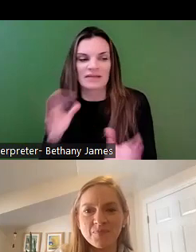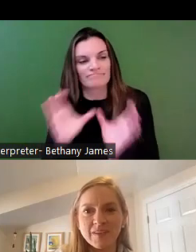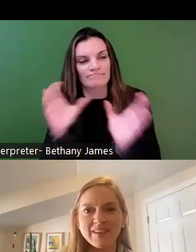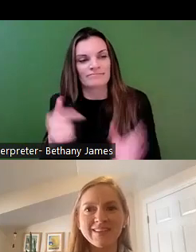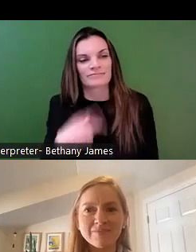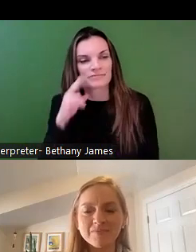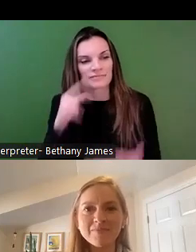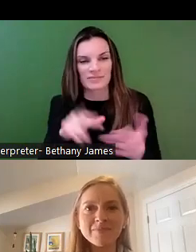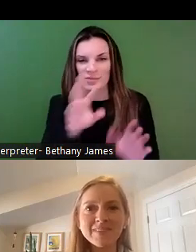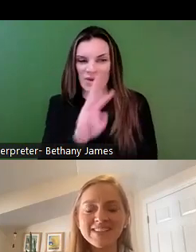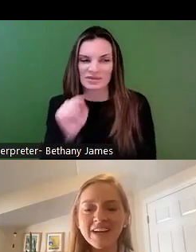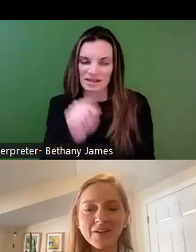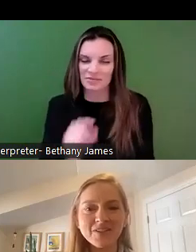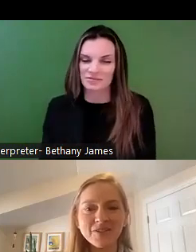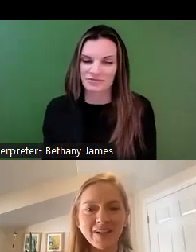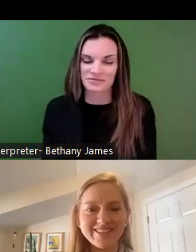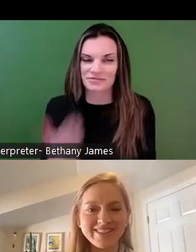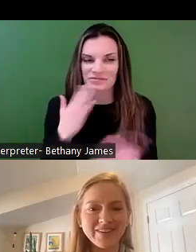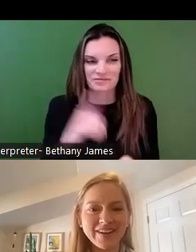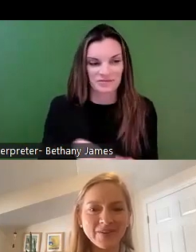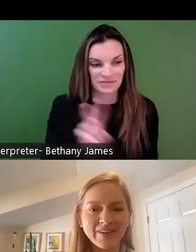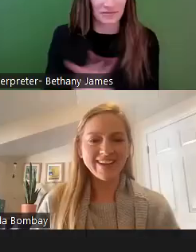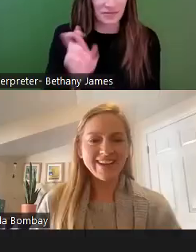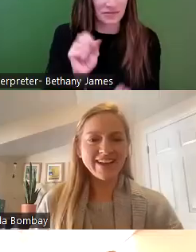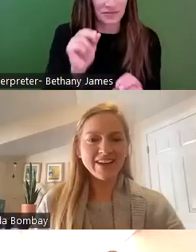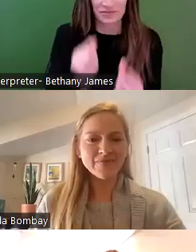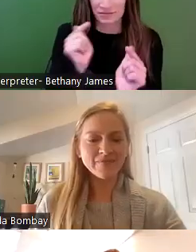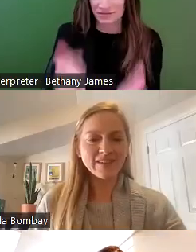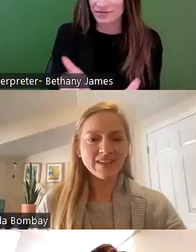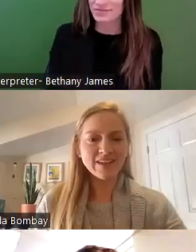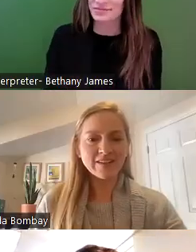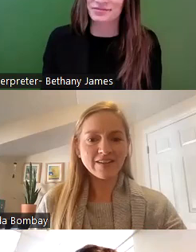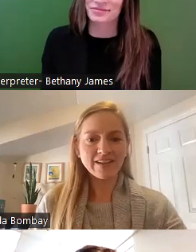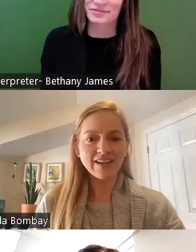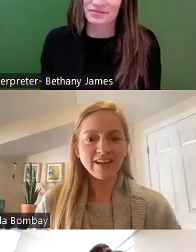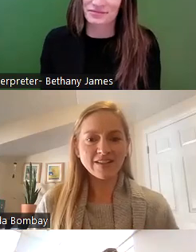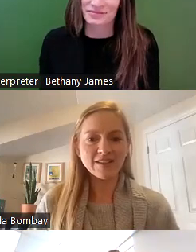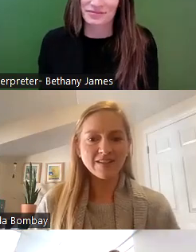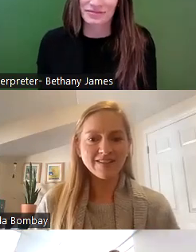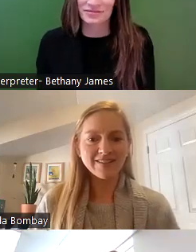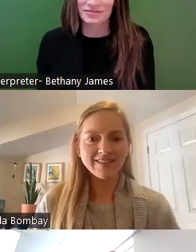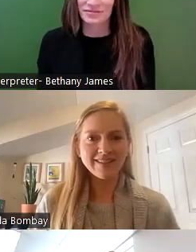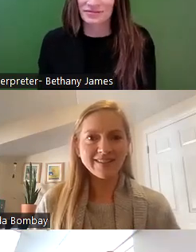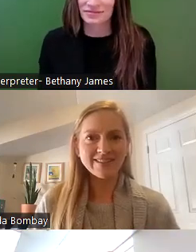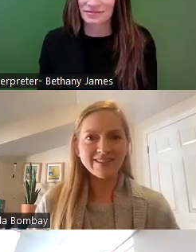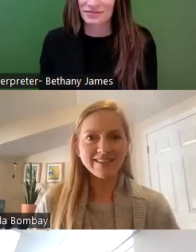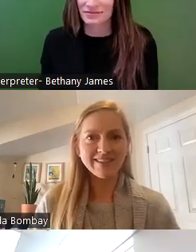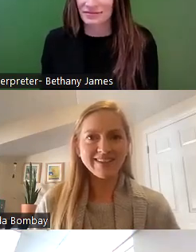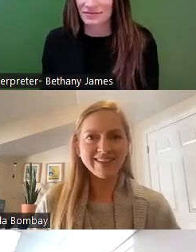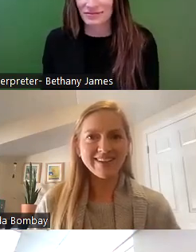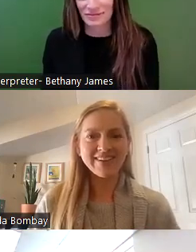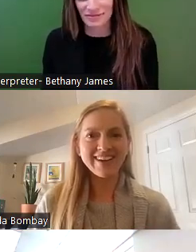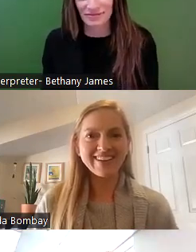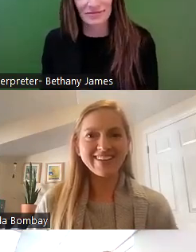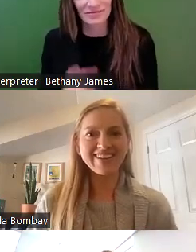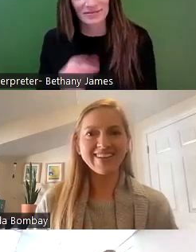amandabombay.com. That's it. I know it's 2:00, so I will, yeah. Oh, no, you didn't have to rush that fast, but